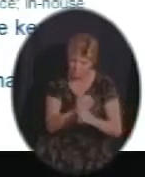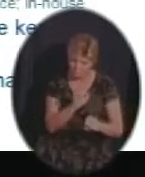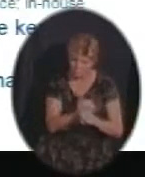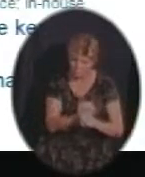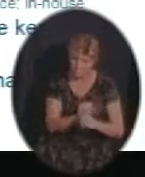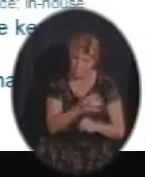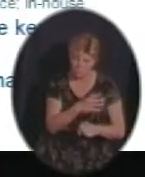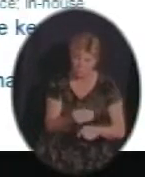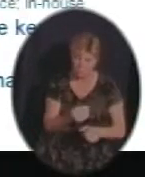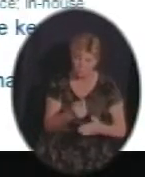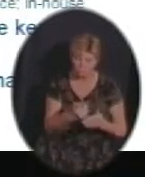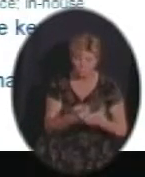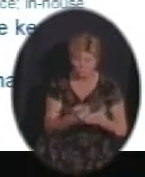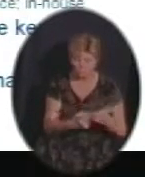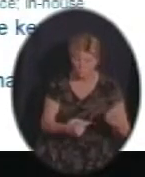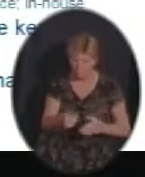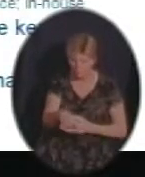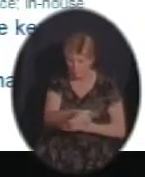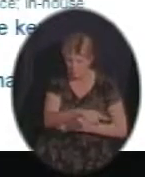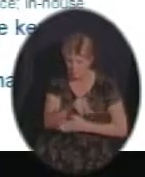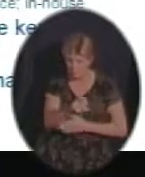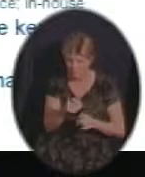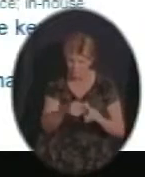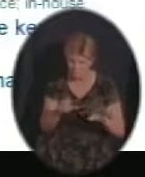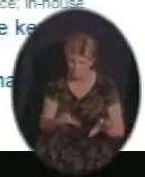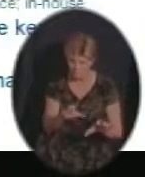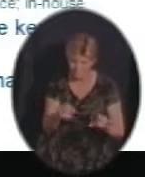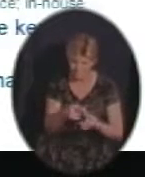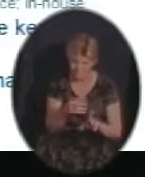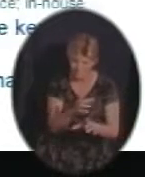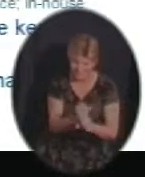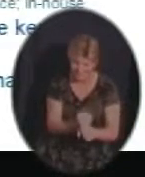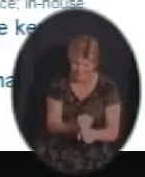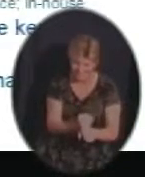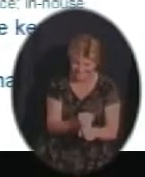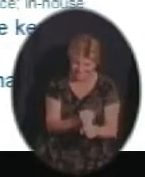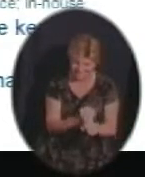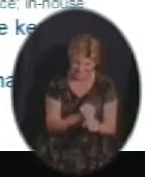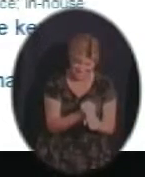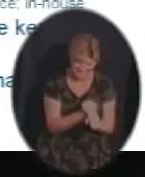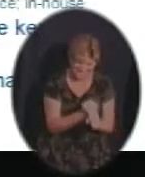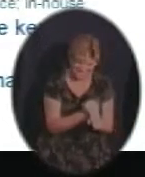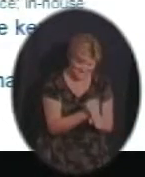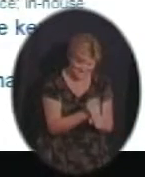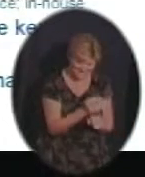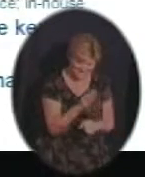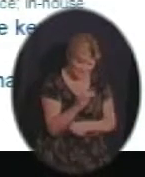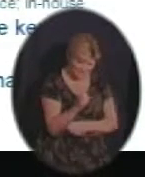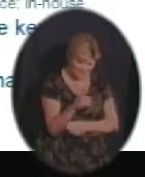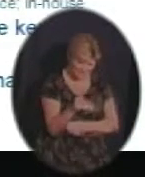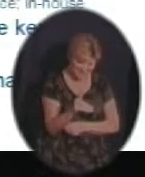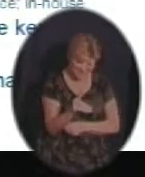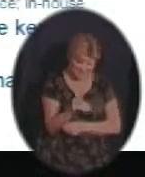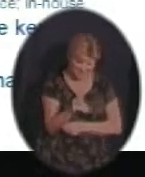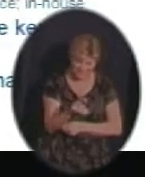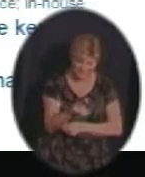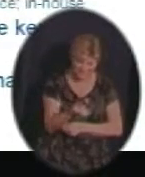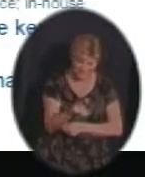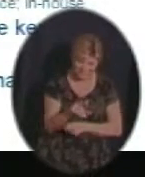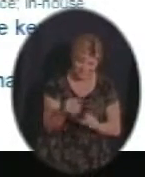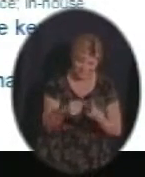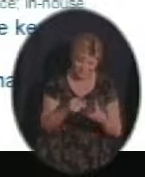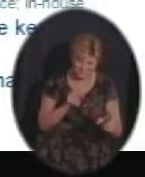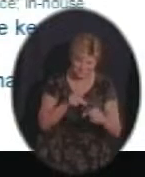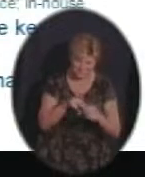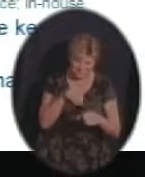receive. And I think that worked out very well to those that all attended. It was very complex. All 3 that we interviewed gave us all